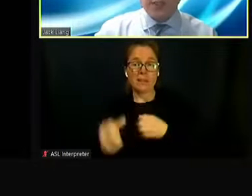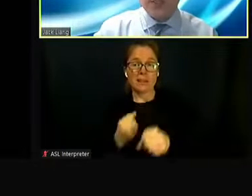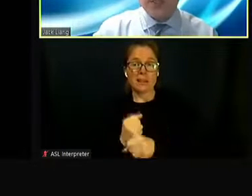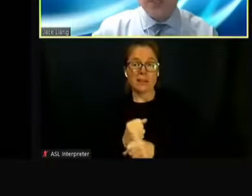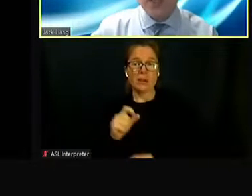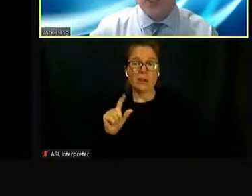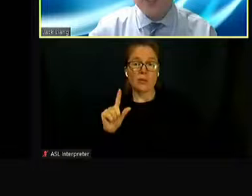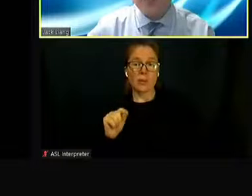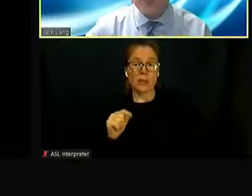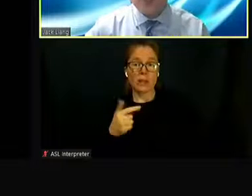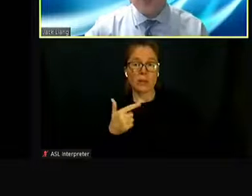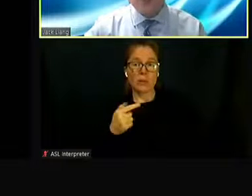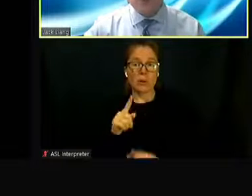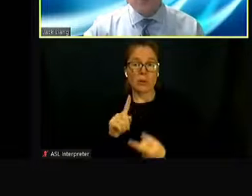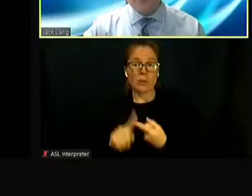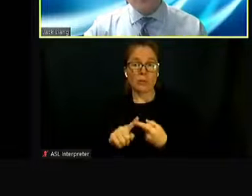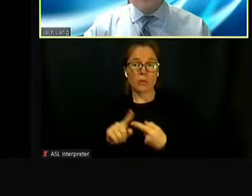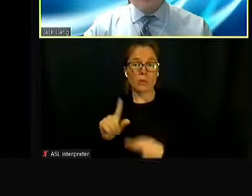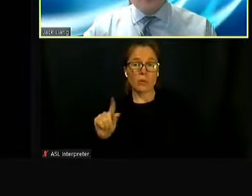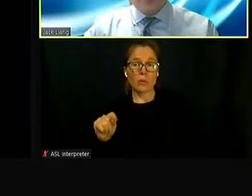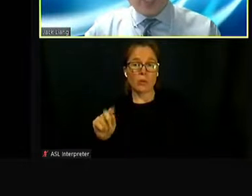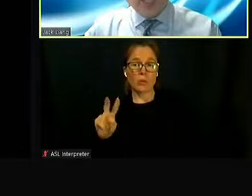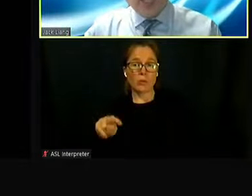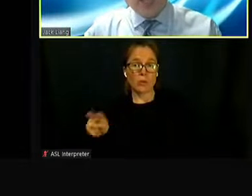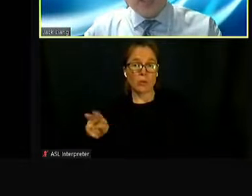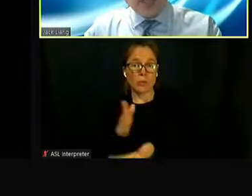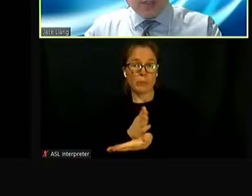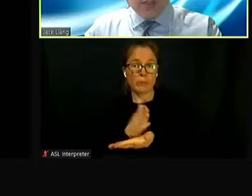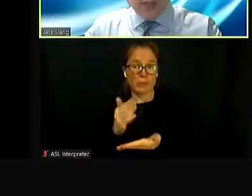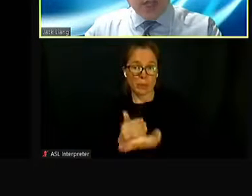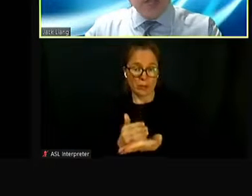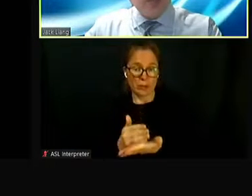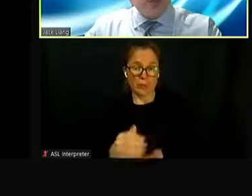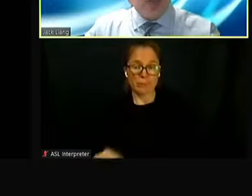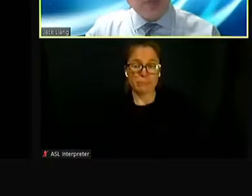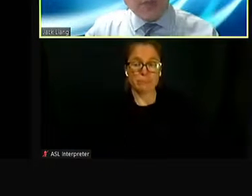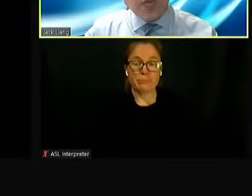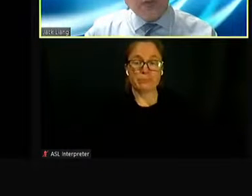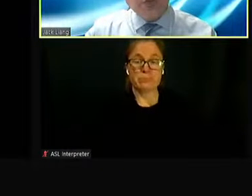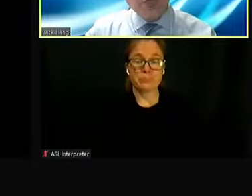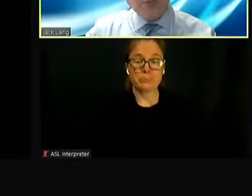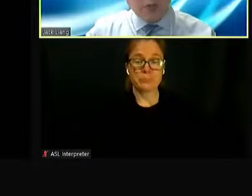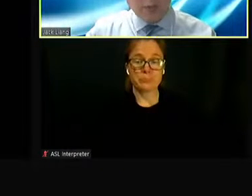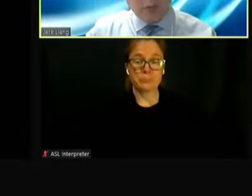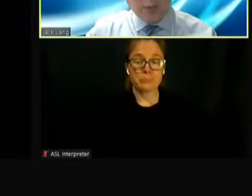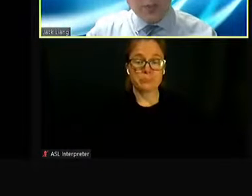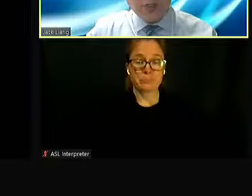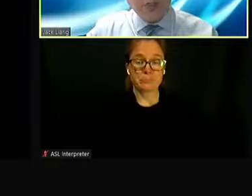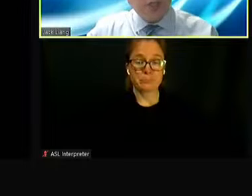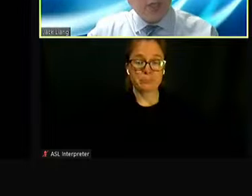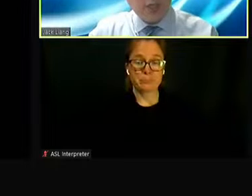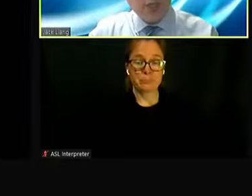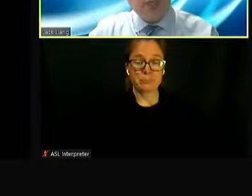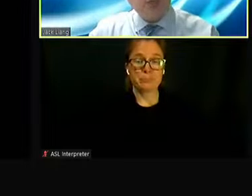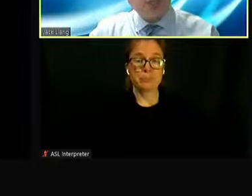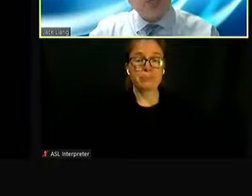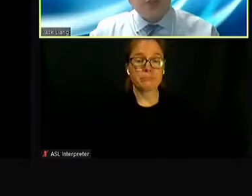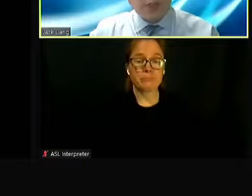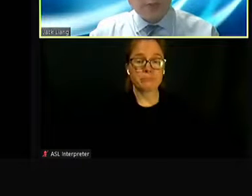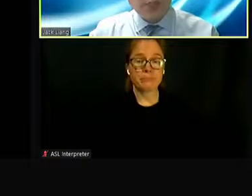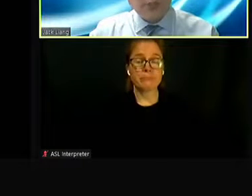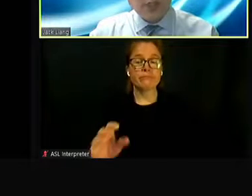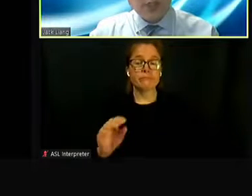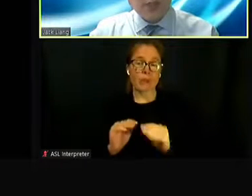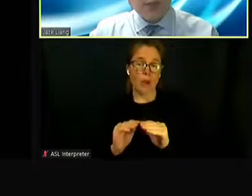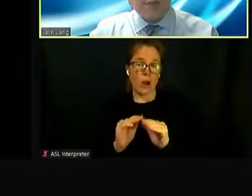2021-22 budget adoption. So while I want to highlight that obviously we have a public involvement opportunity here with the